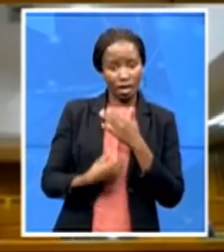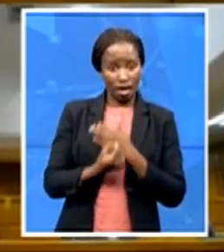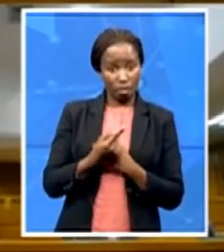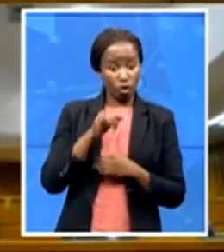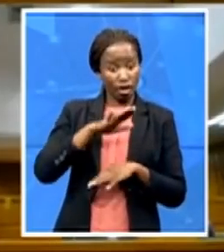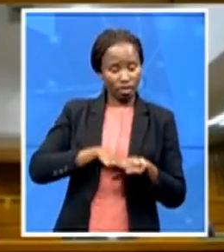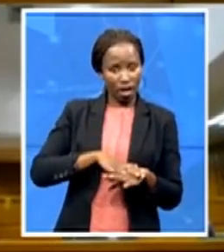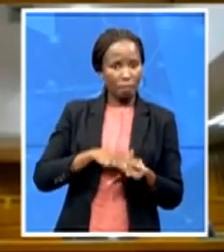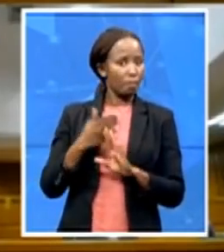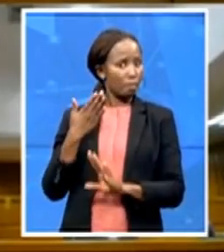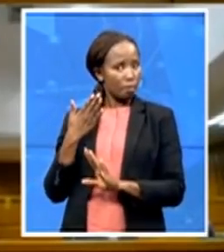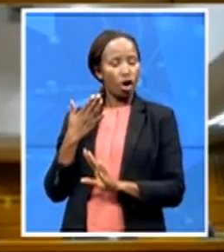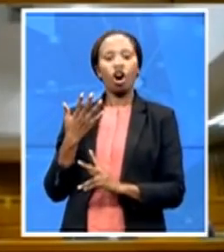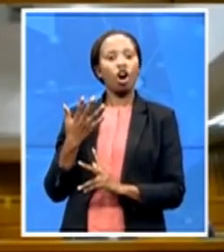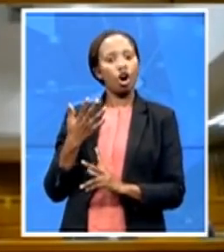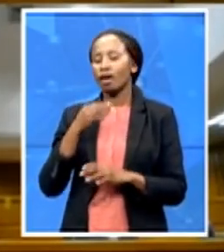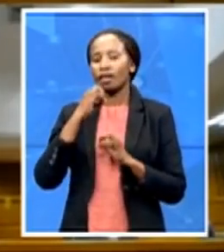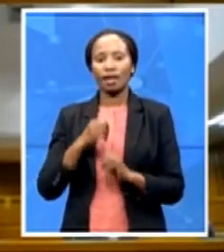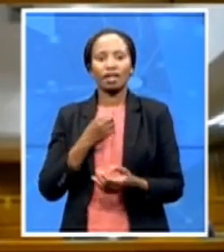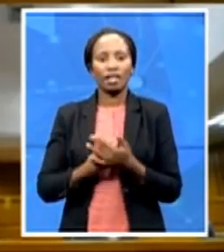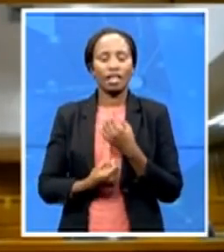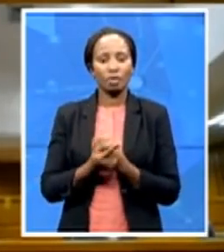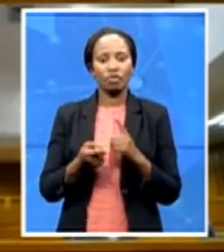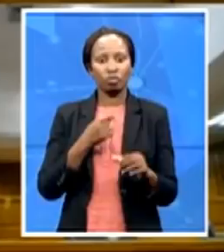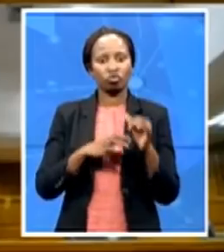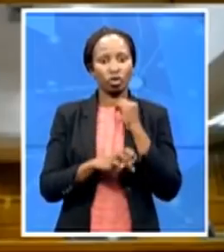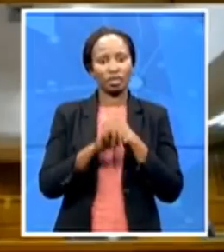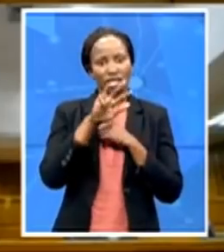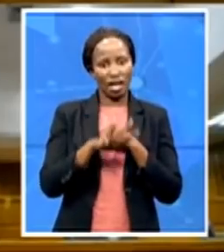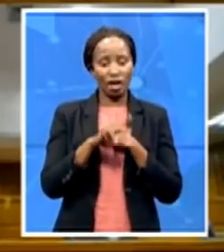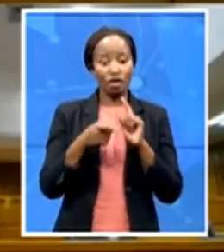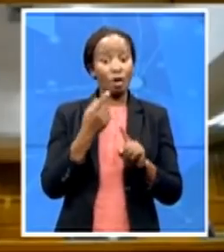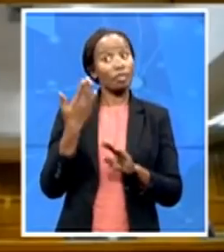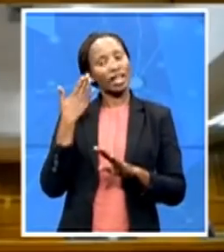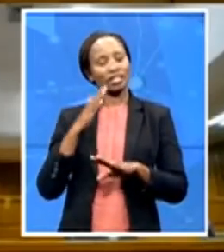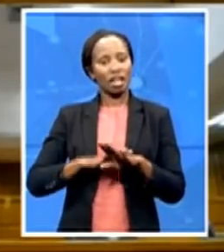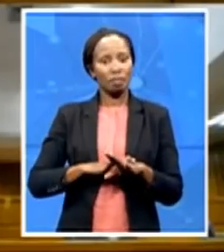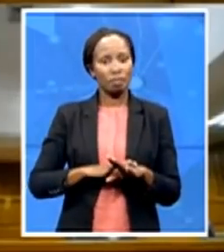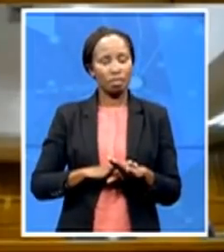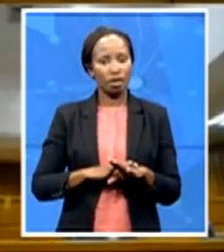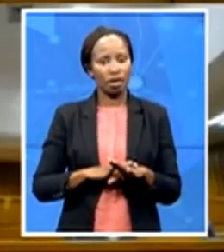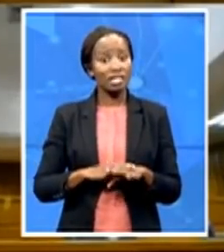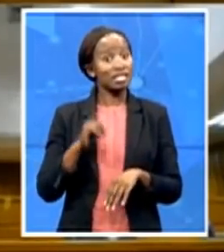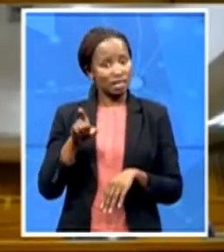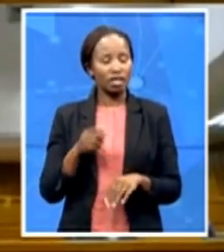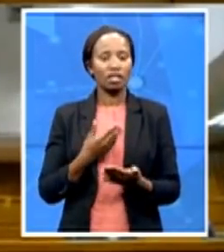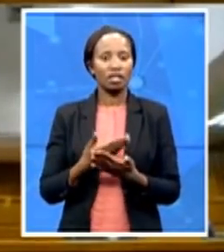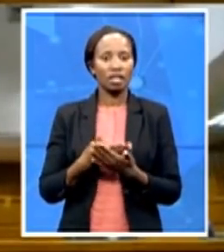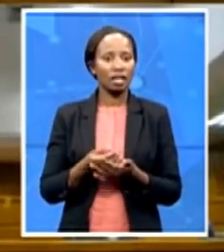by a Chapter 9 office bearer during that period, however grave, could sustain their impeachment.